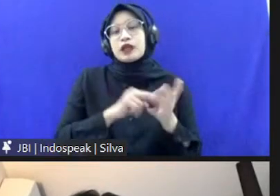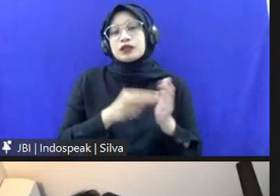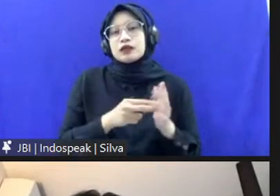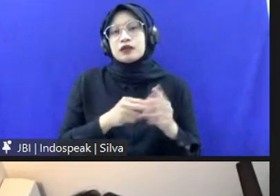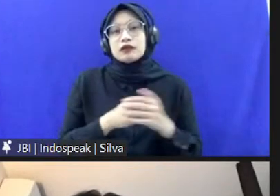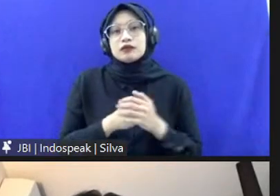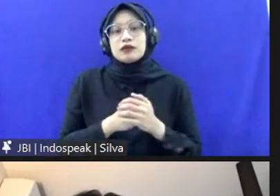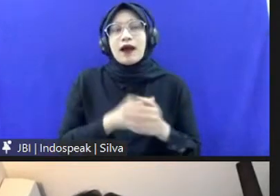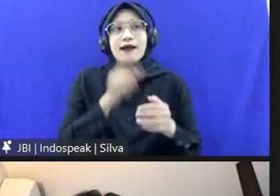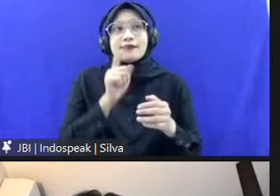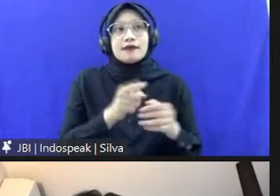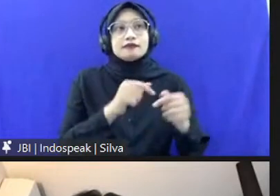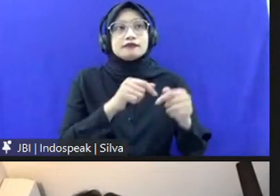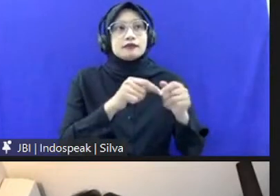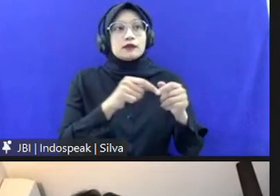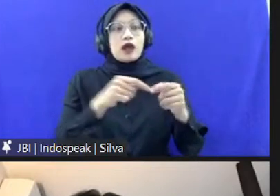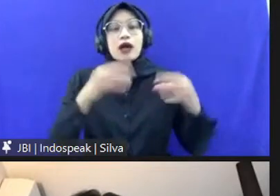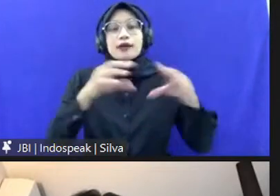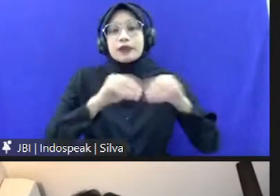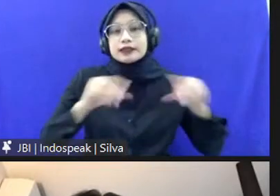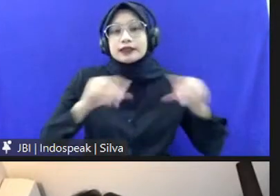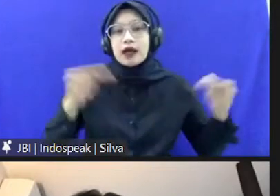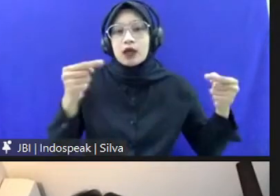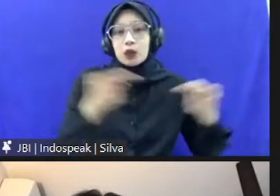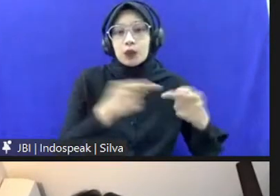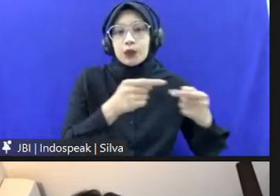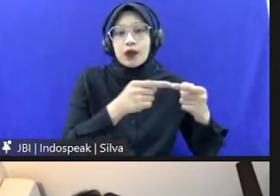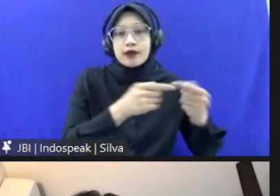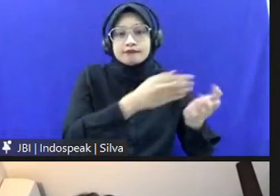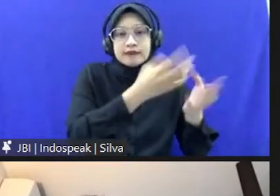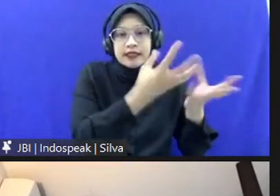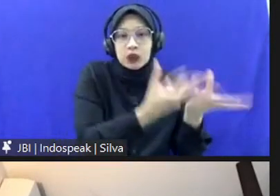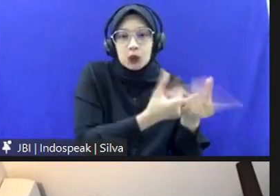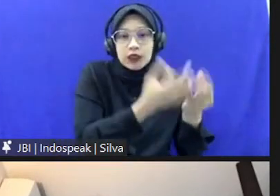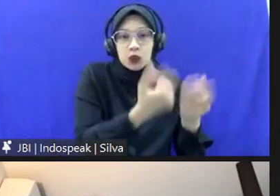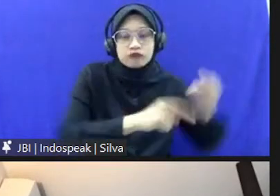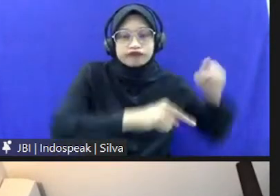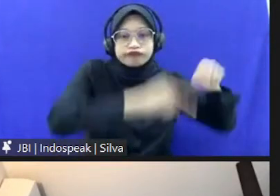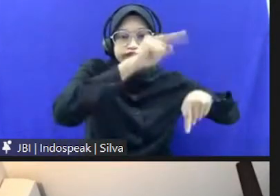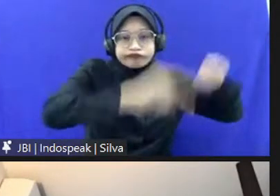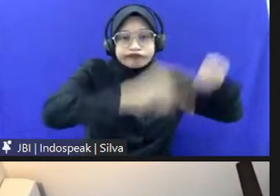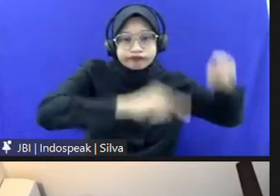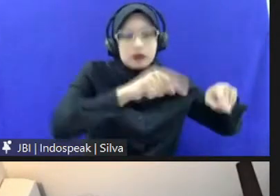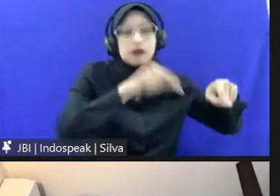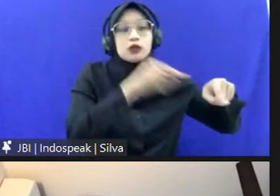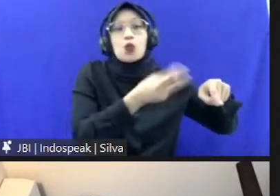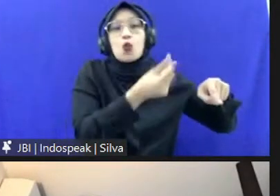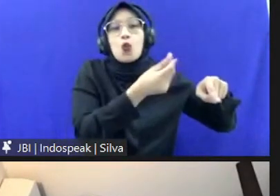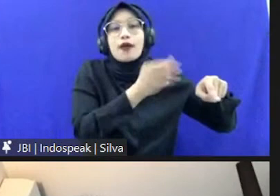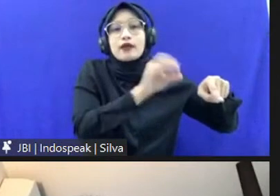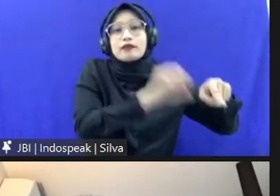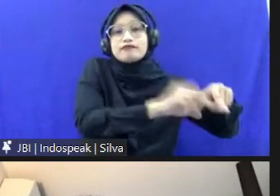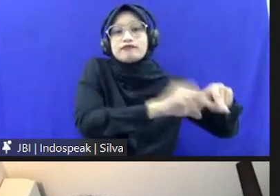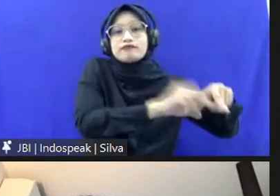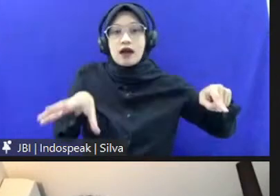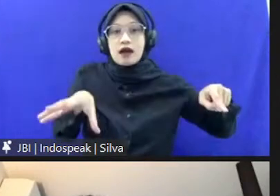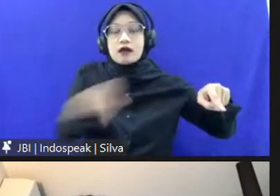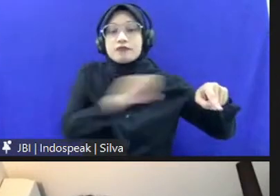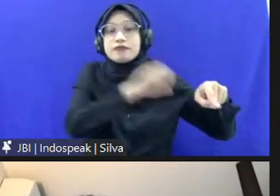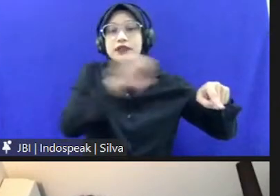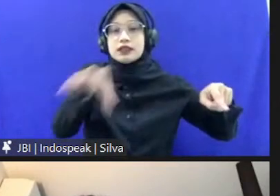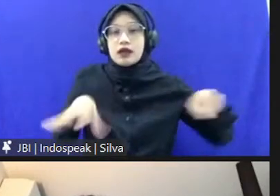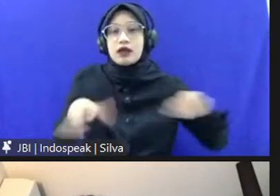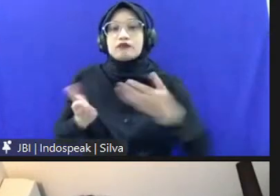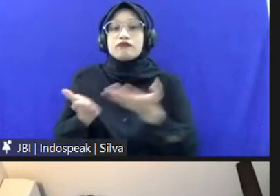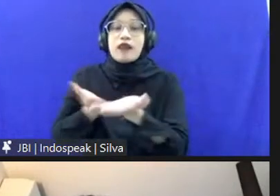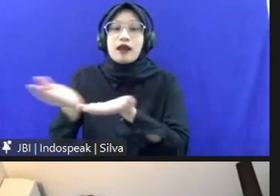treatment in the middle of a pandemic, but it is questionable whether those movements should